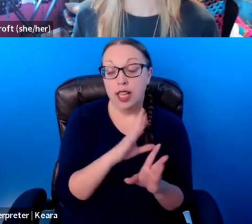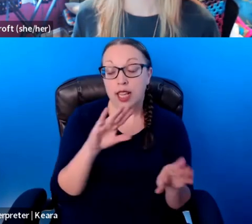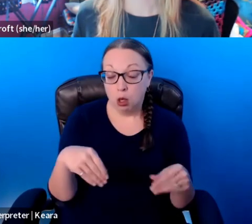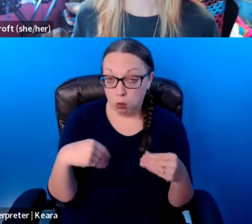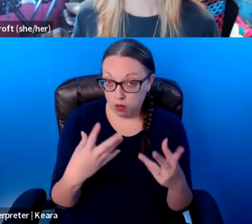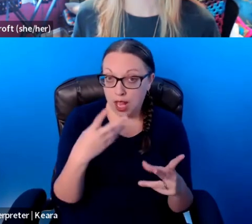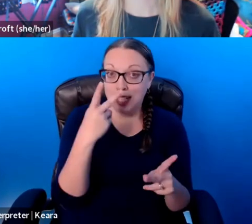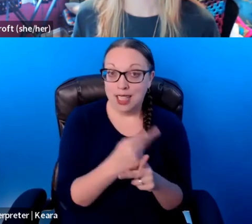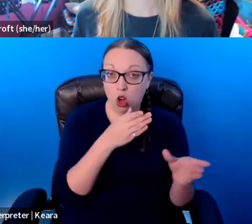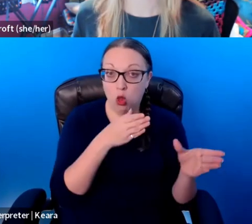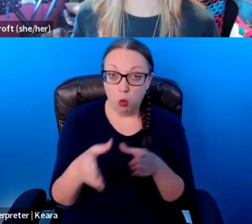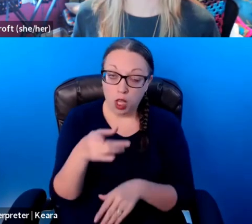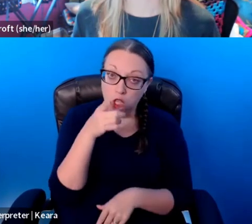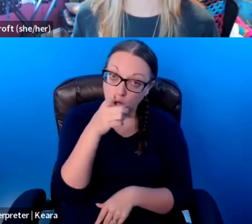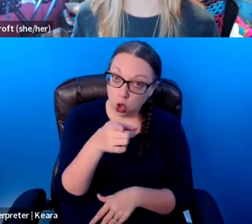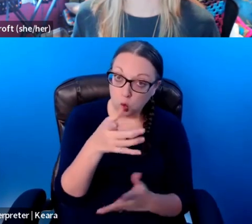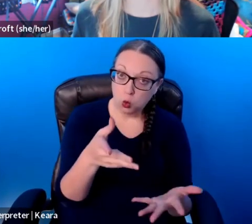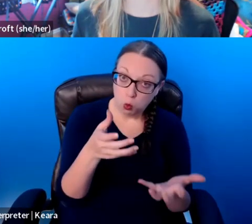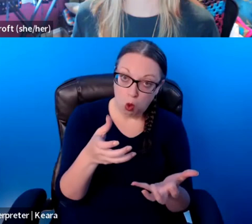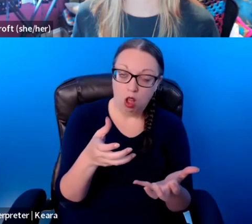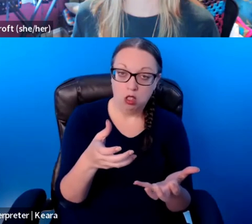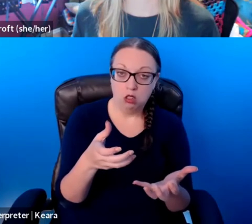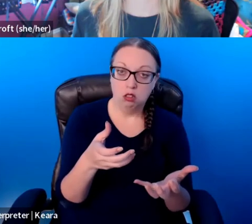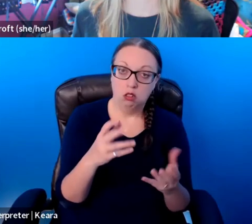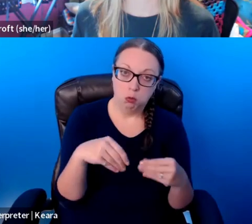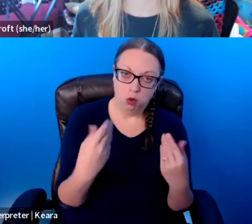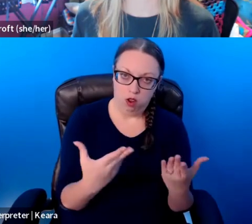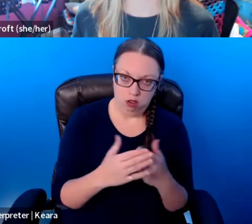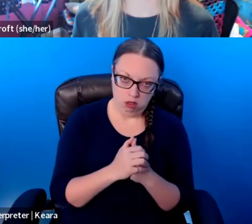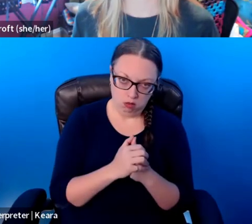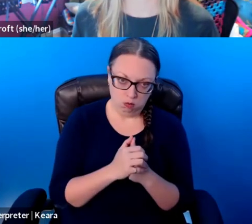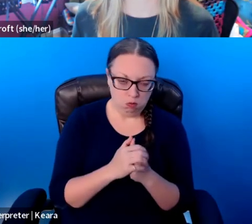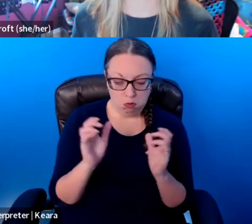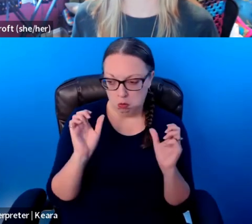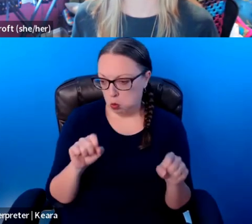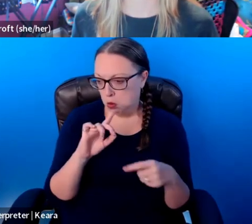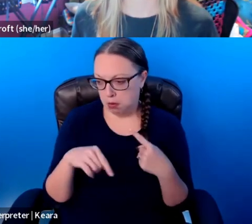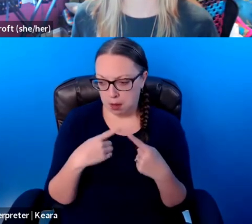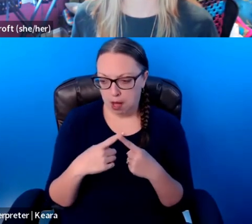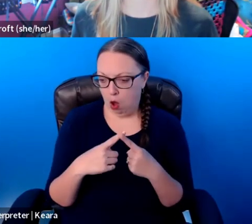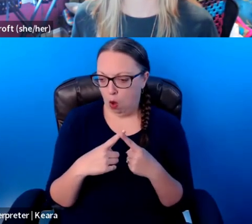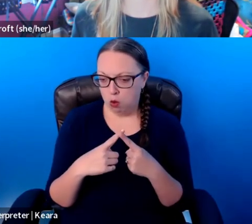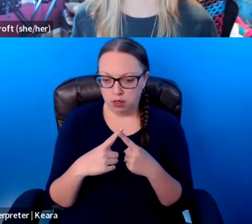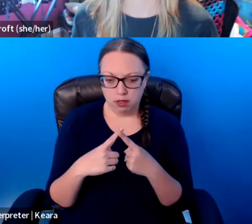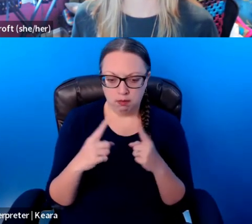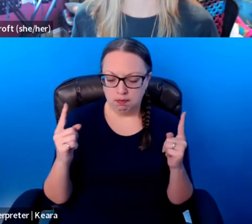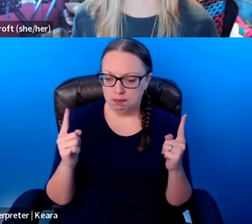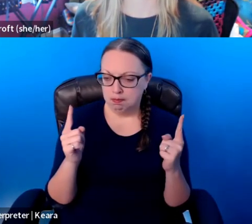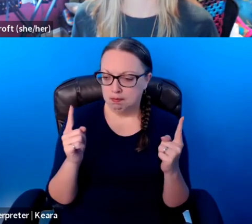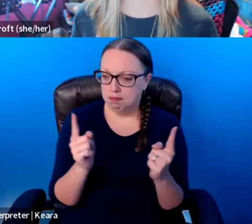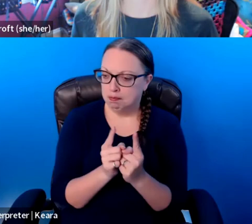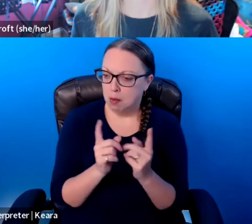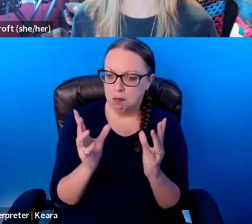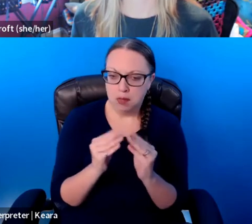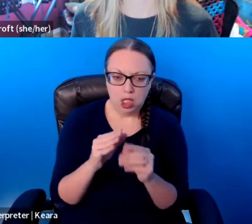care the way that you want to be have it provided, right? It can be about meeting with your local, your